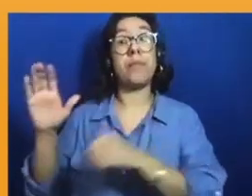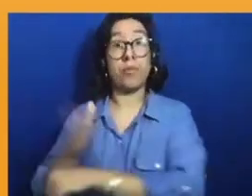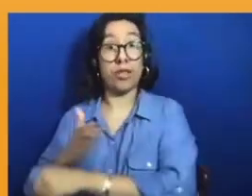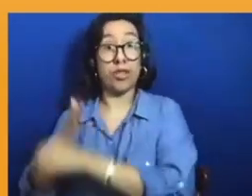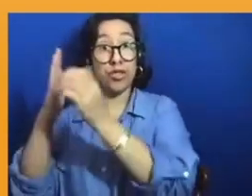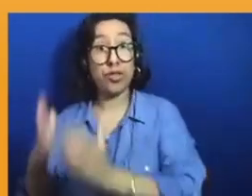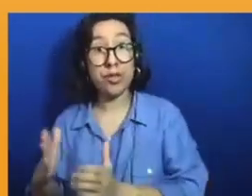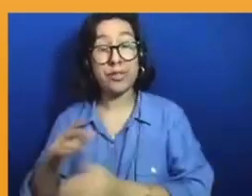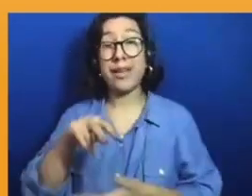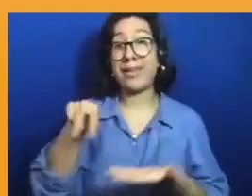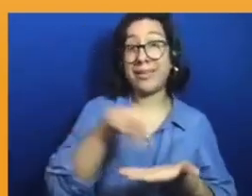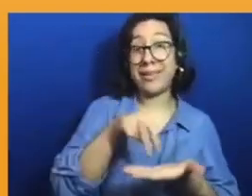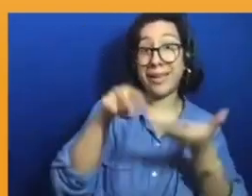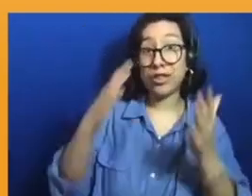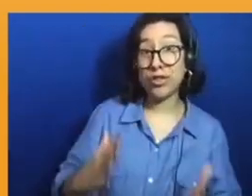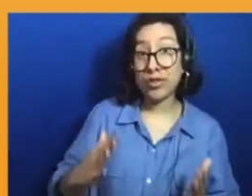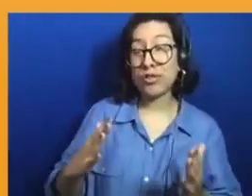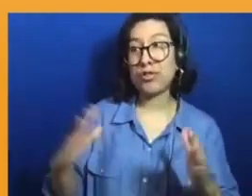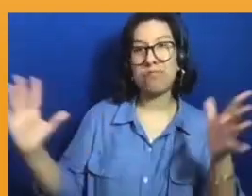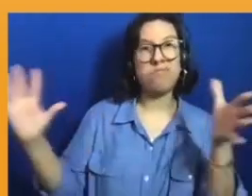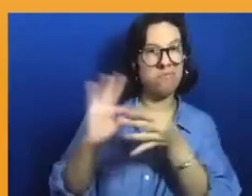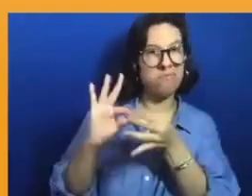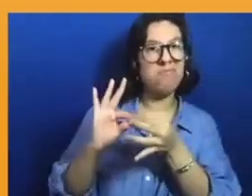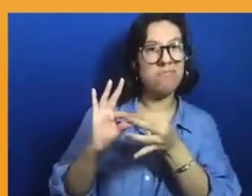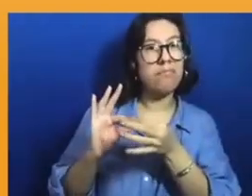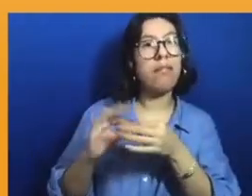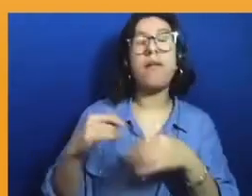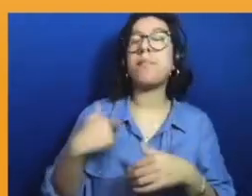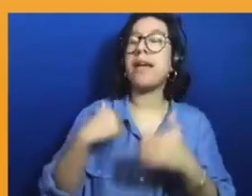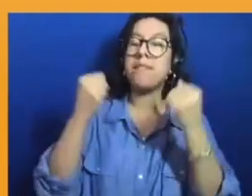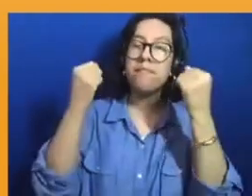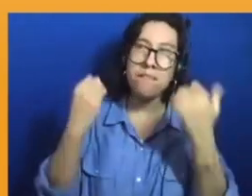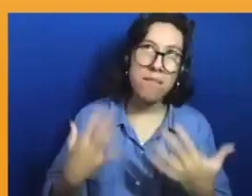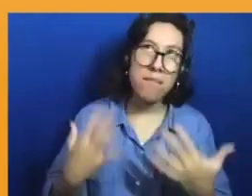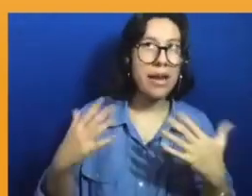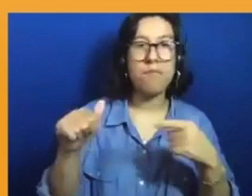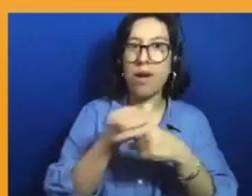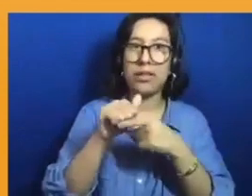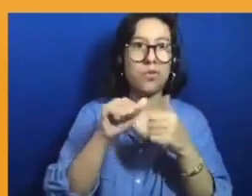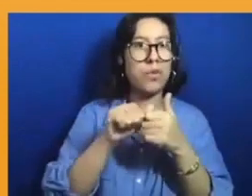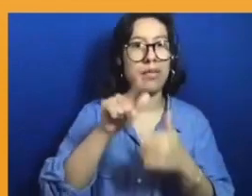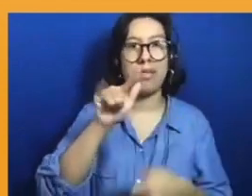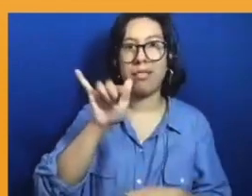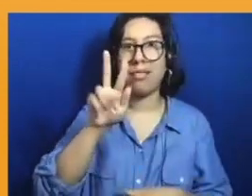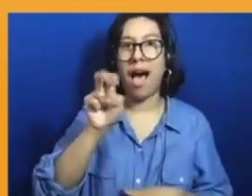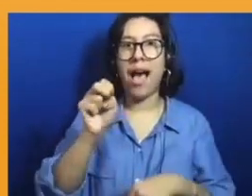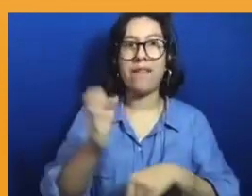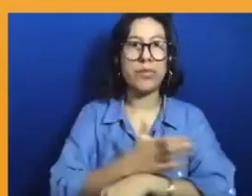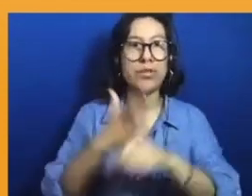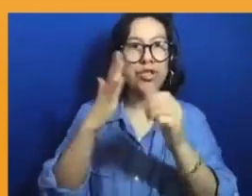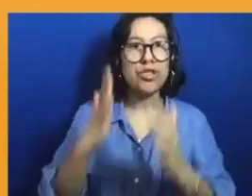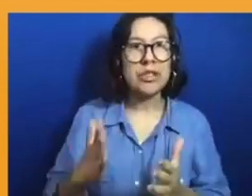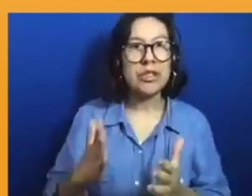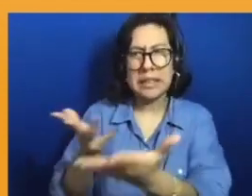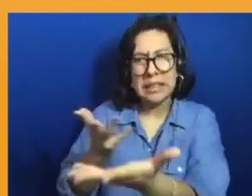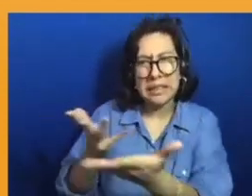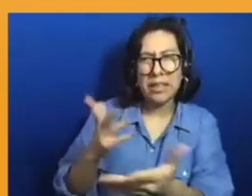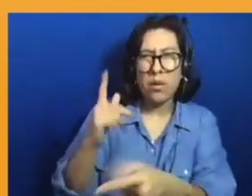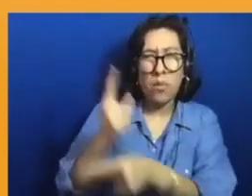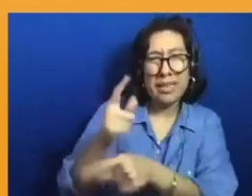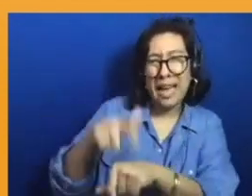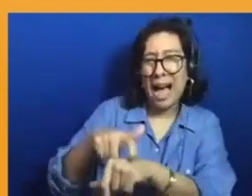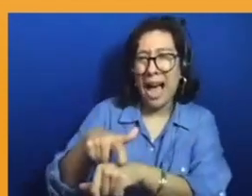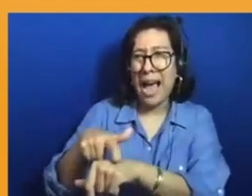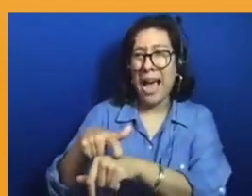and dancers, you know, I had several practices with the live musicians and, you know, figuring out the exact right time to